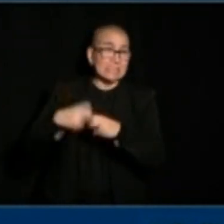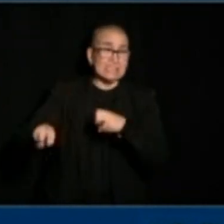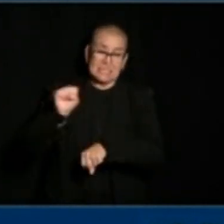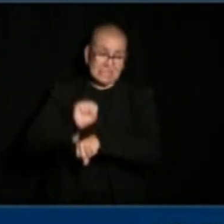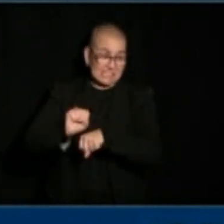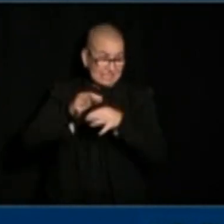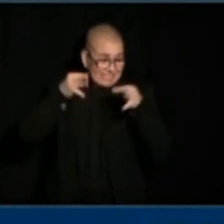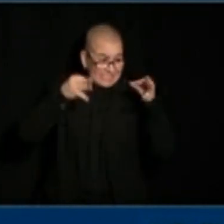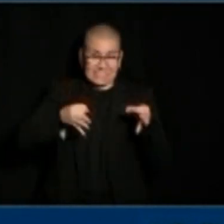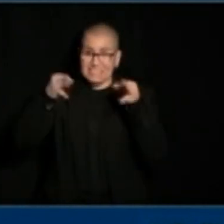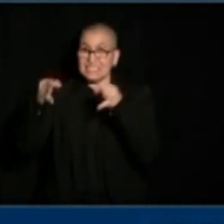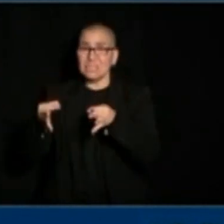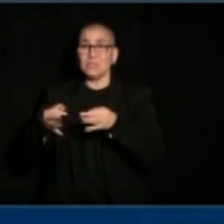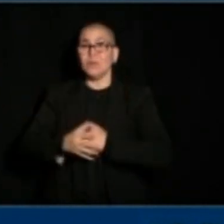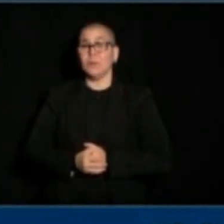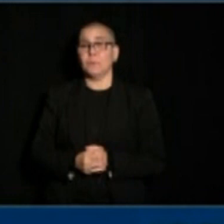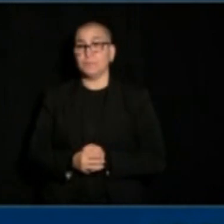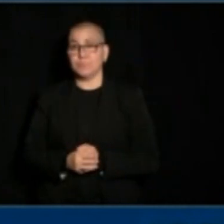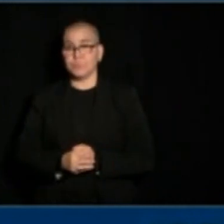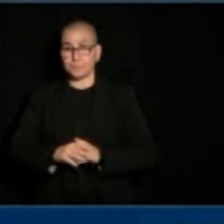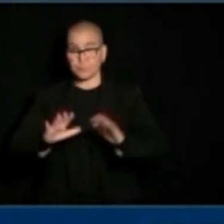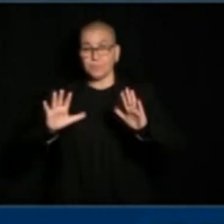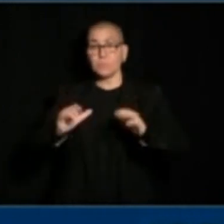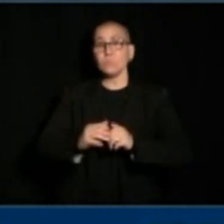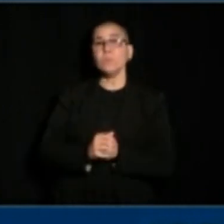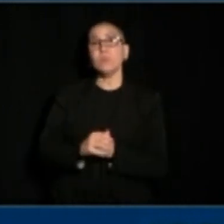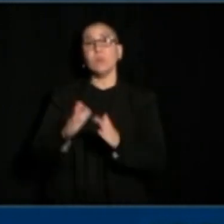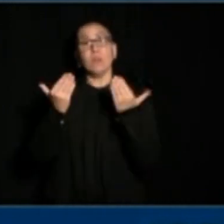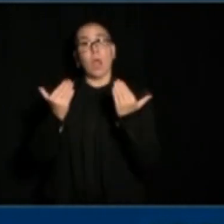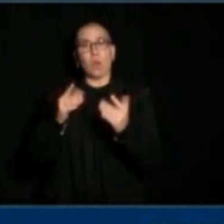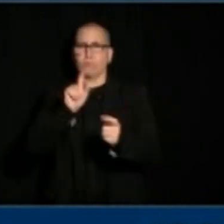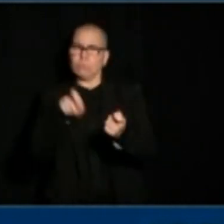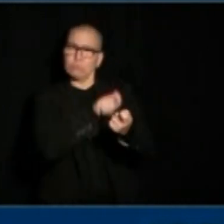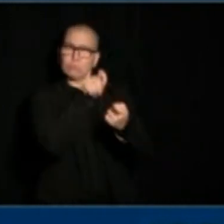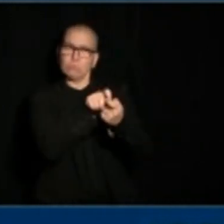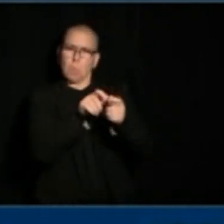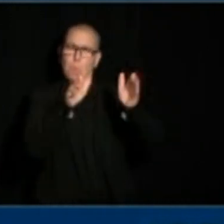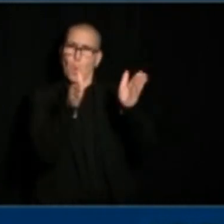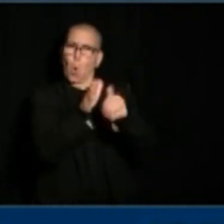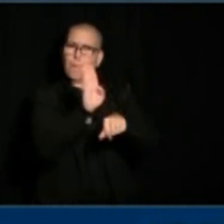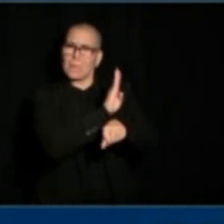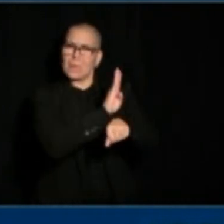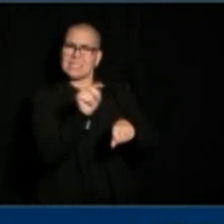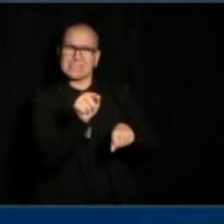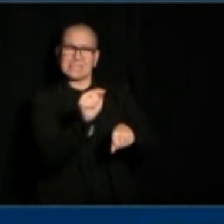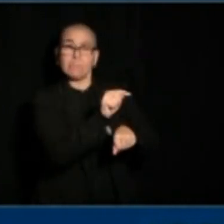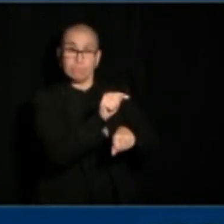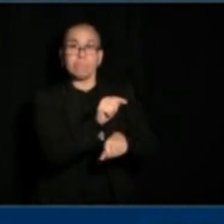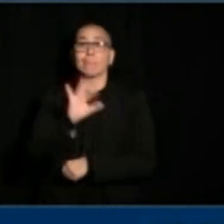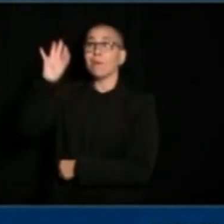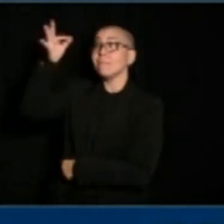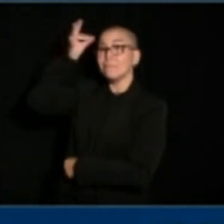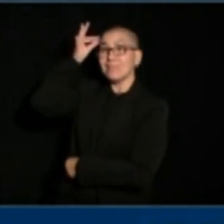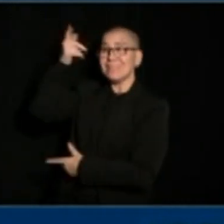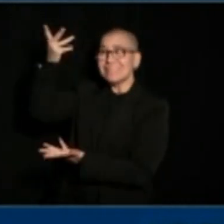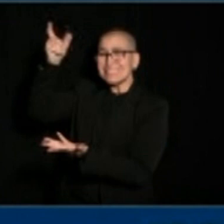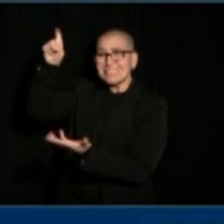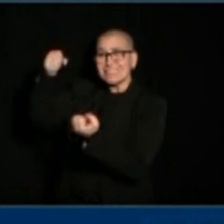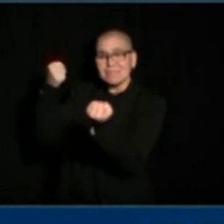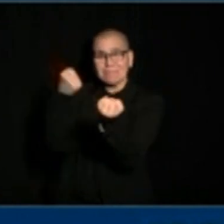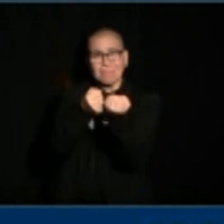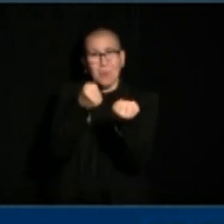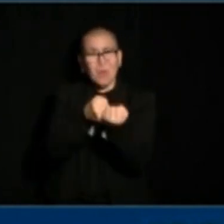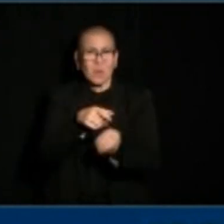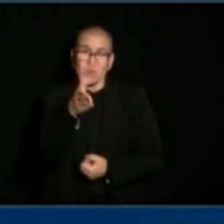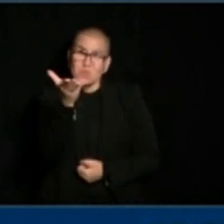To those small business owners, we need our federal partners to step up and provide the relief necessary. You are doing a